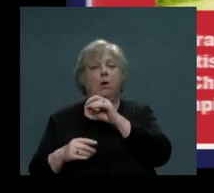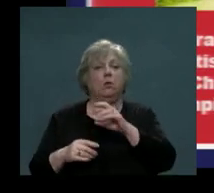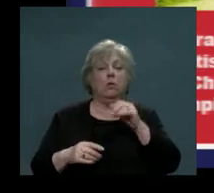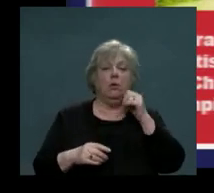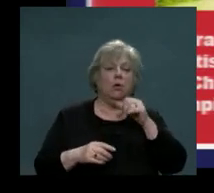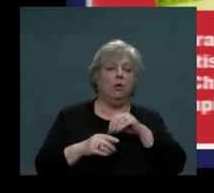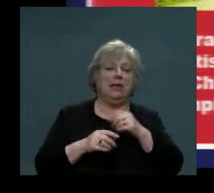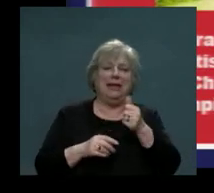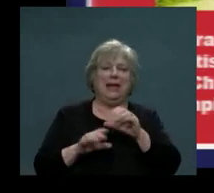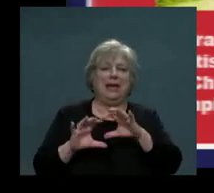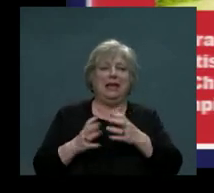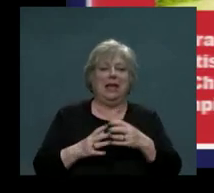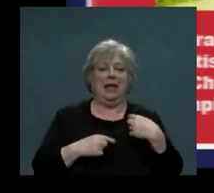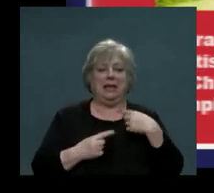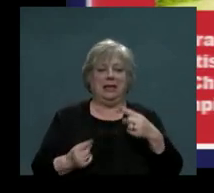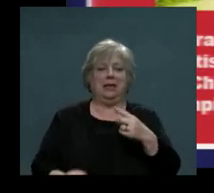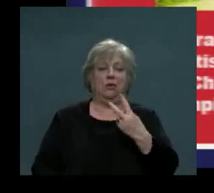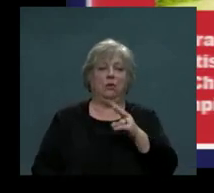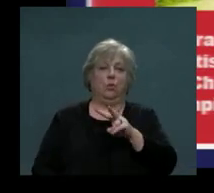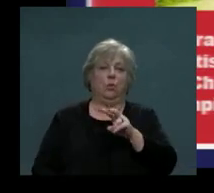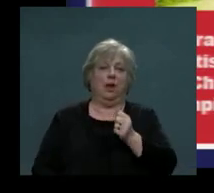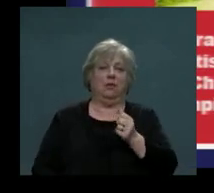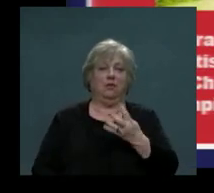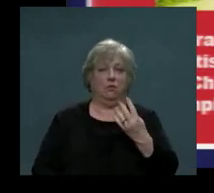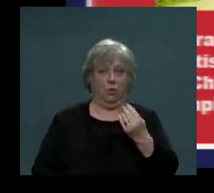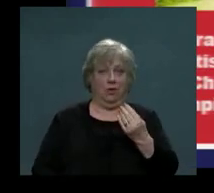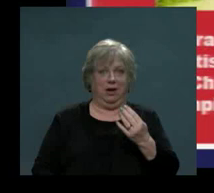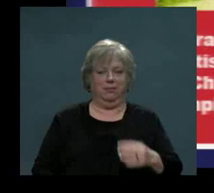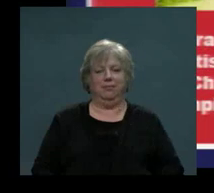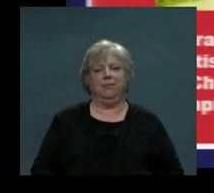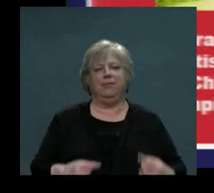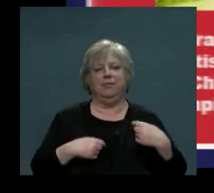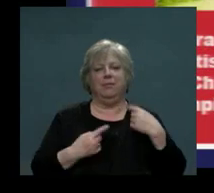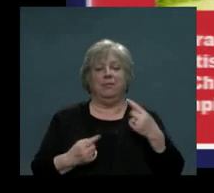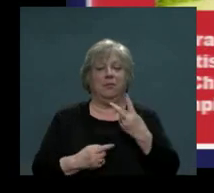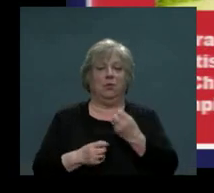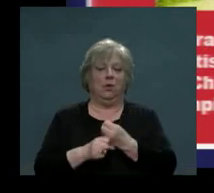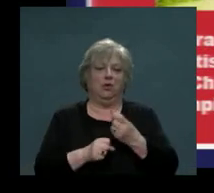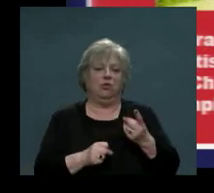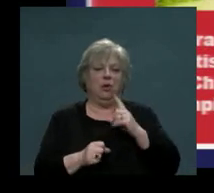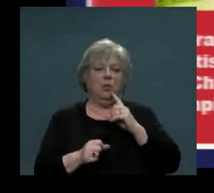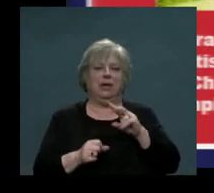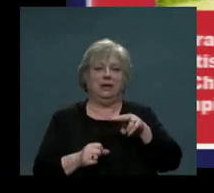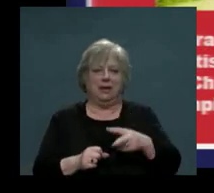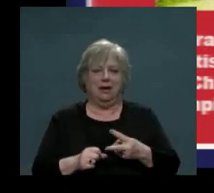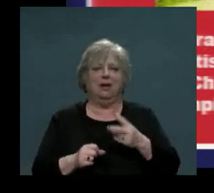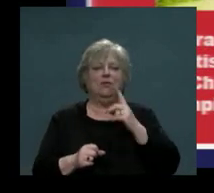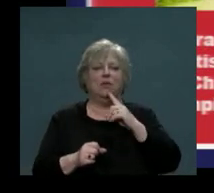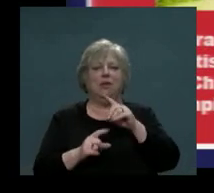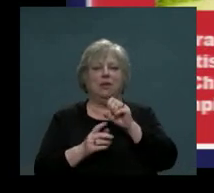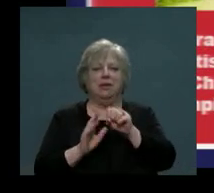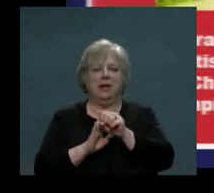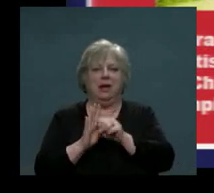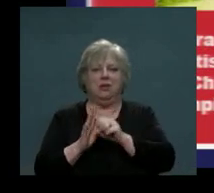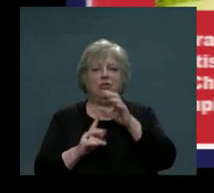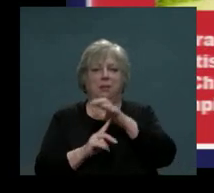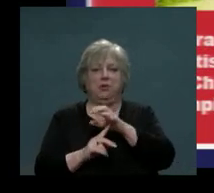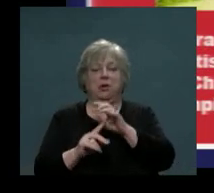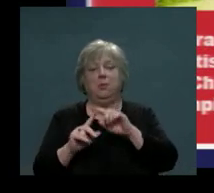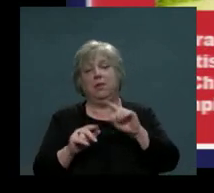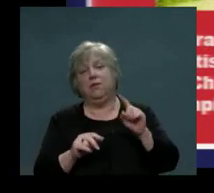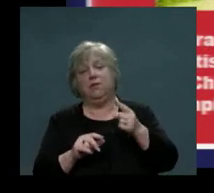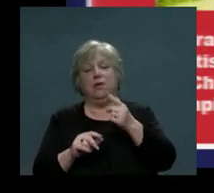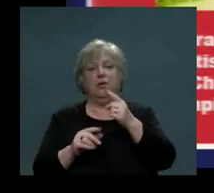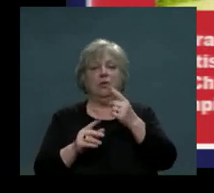class since at least 2014. For the past 2 years, she was runner-up for the state championship, but the first-place winner was